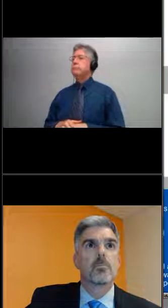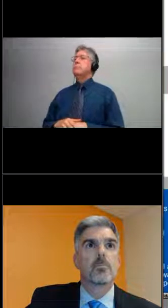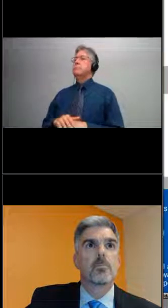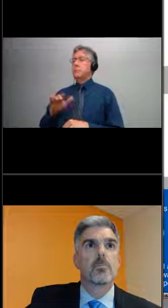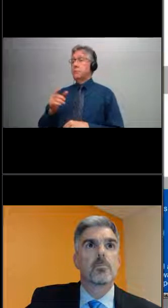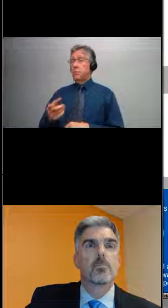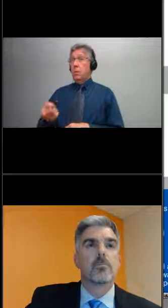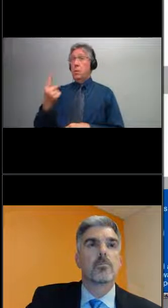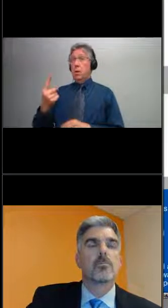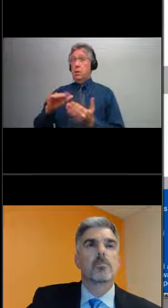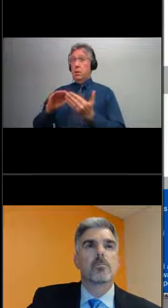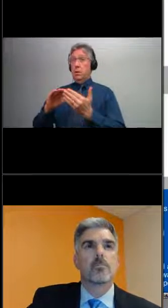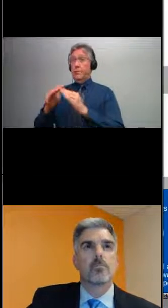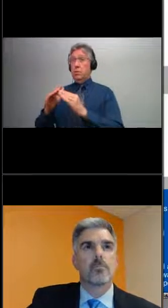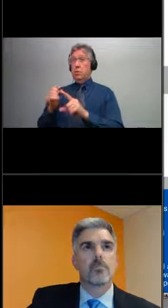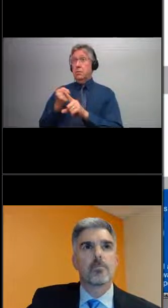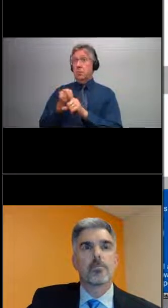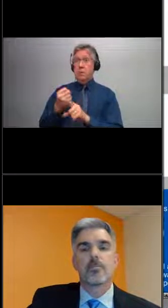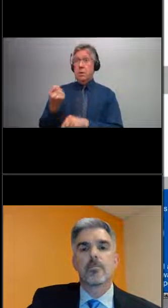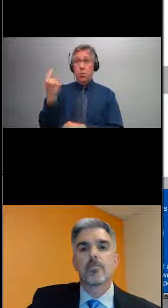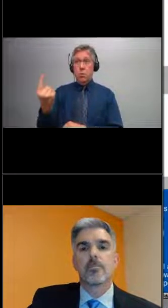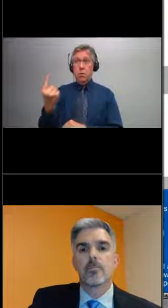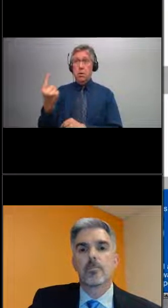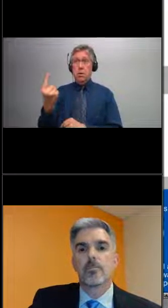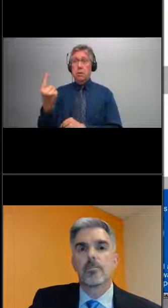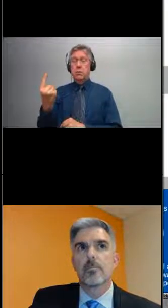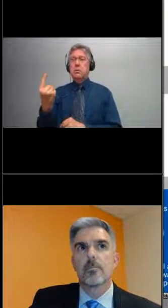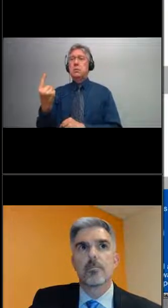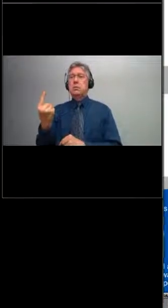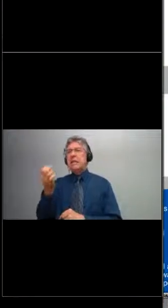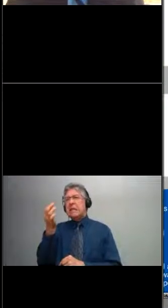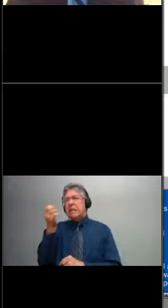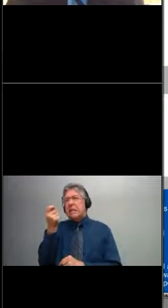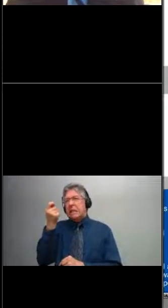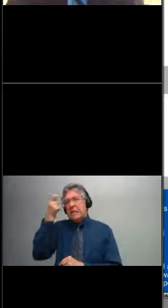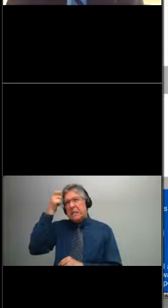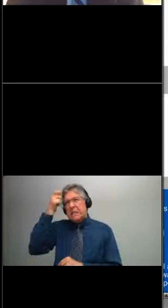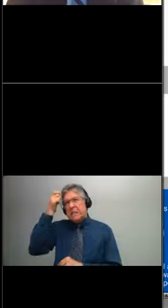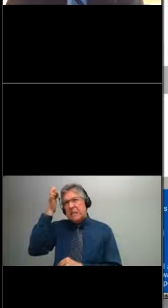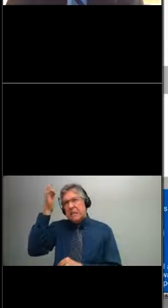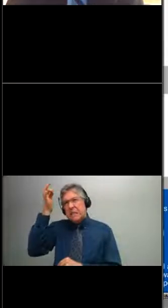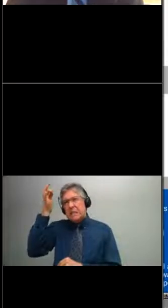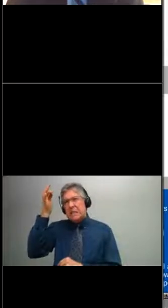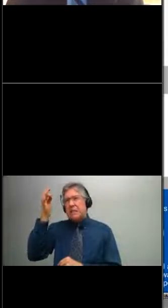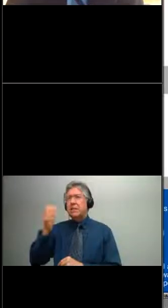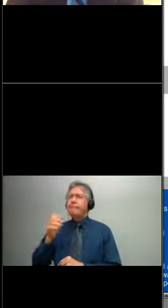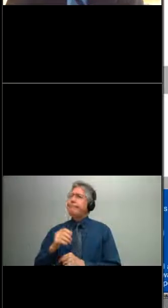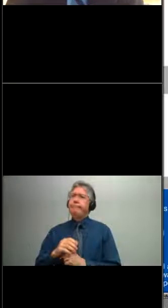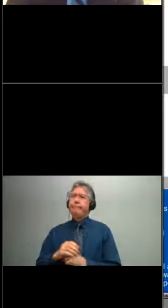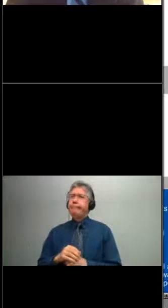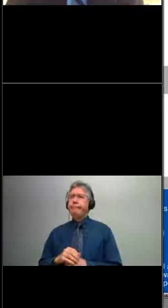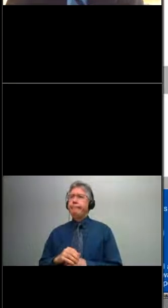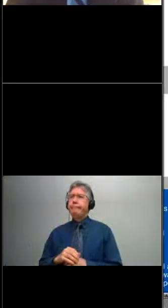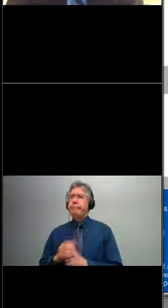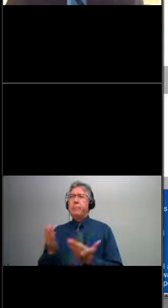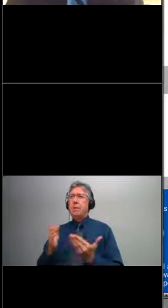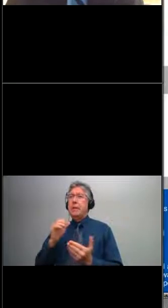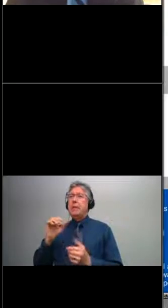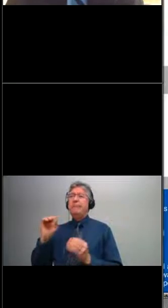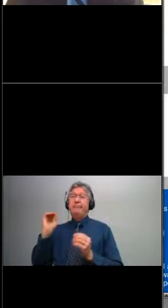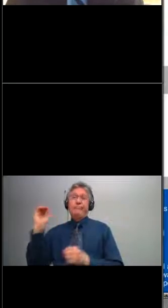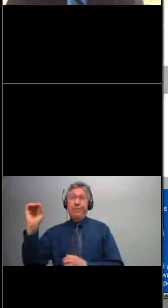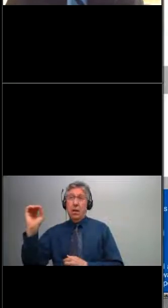that we're impacting very slightly, actually, and probably not even any, is the